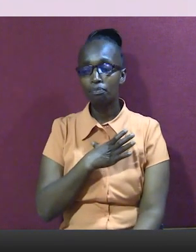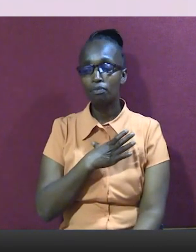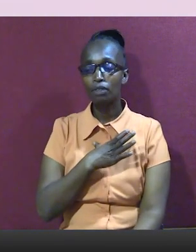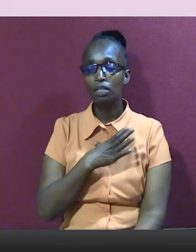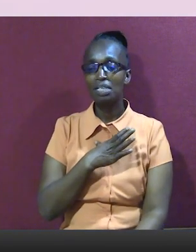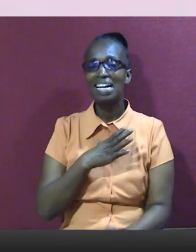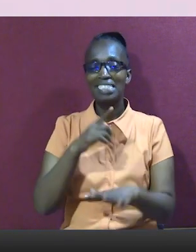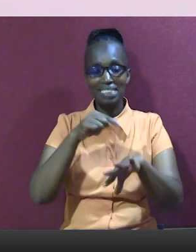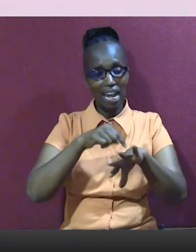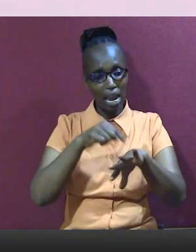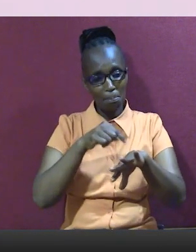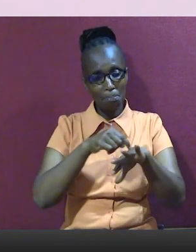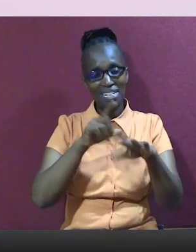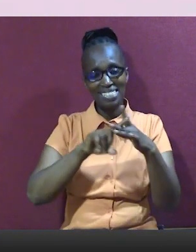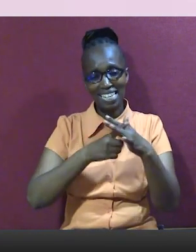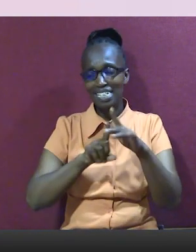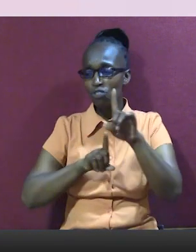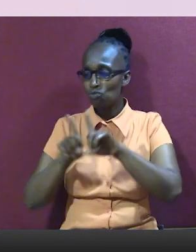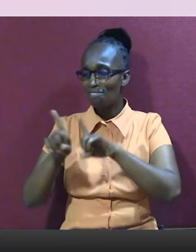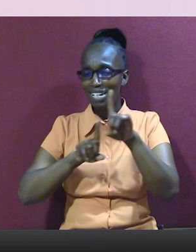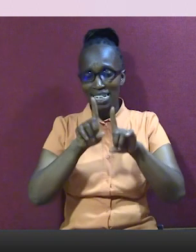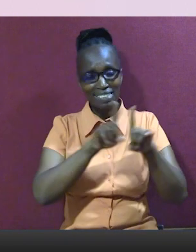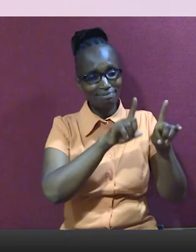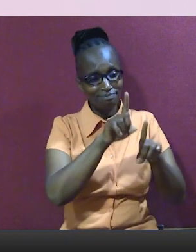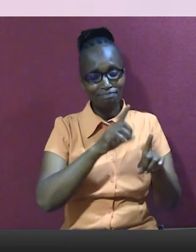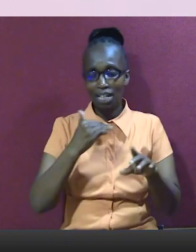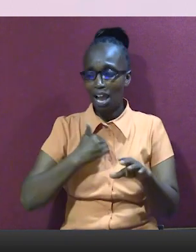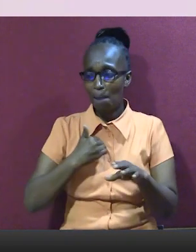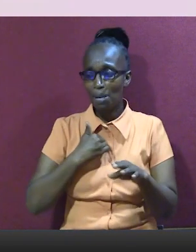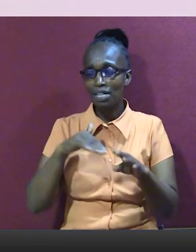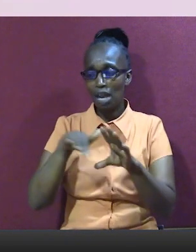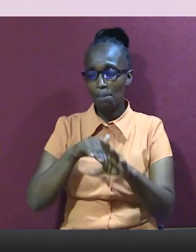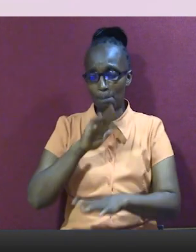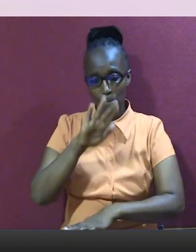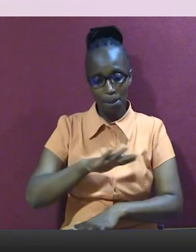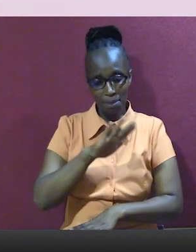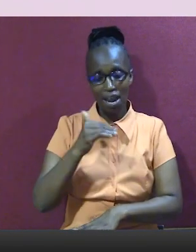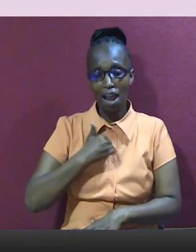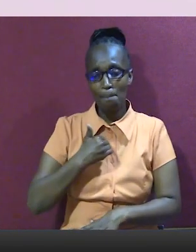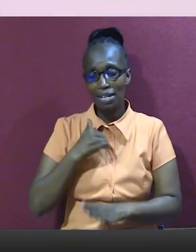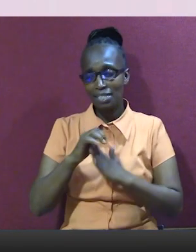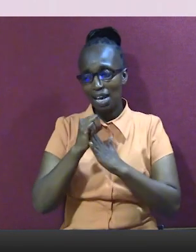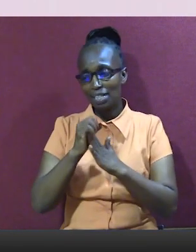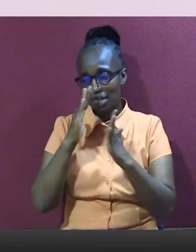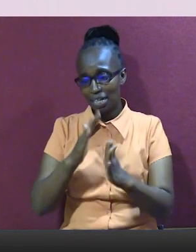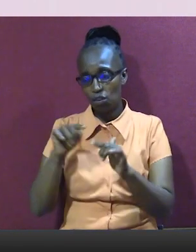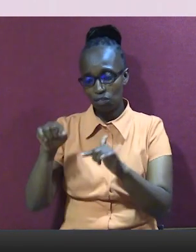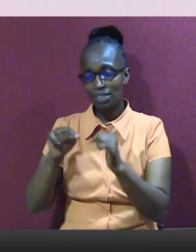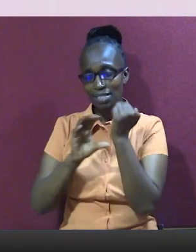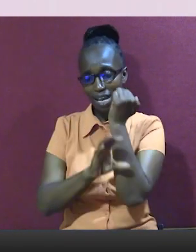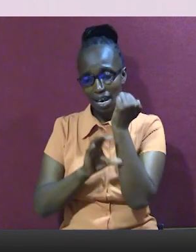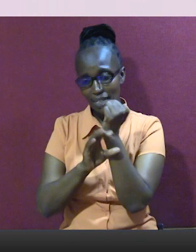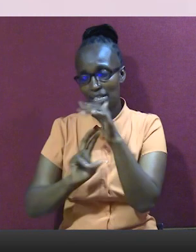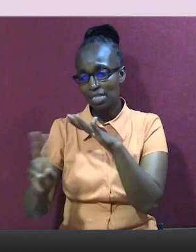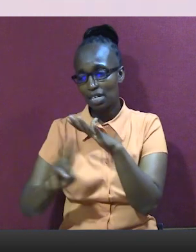time immemorial, I've been a member of parliament, I've been a leader in this country as deputy president, the community health